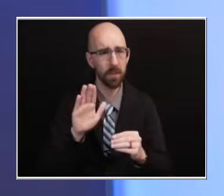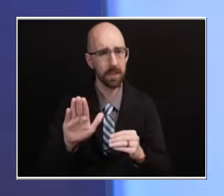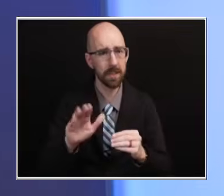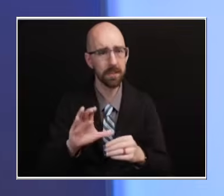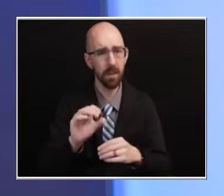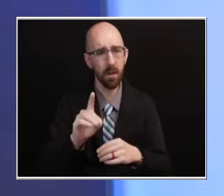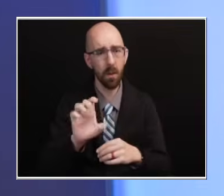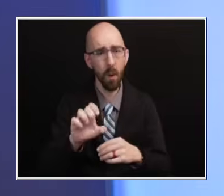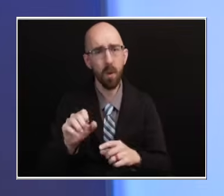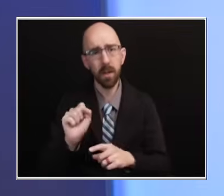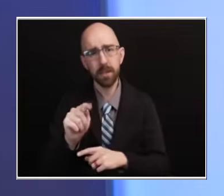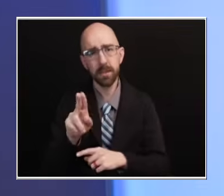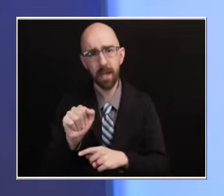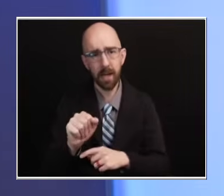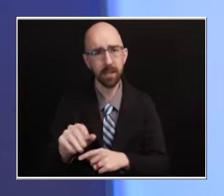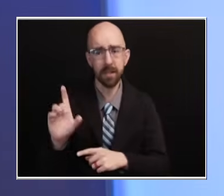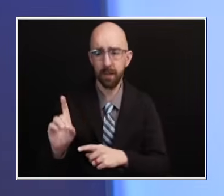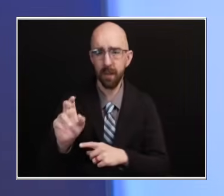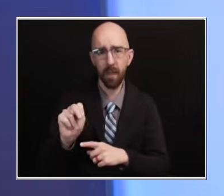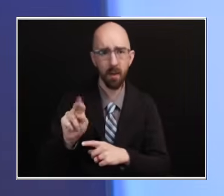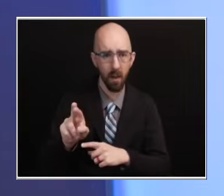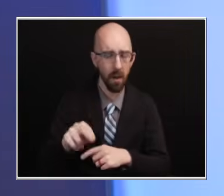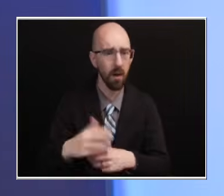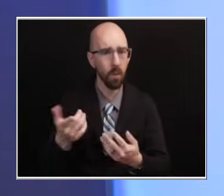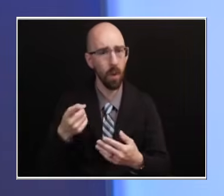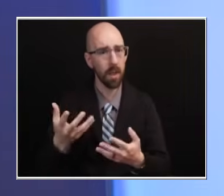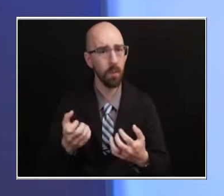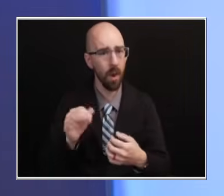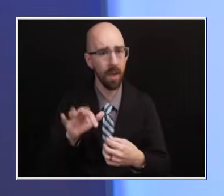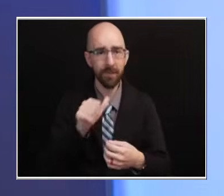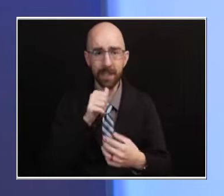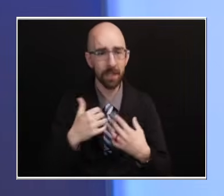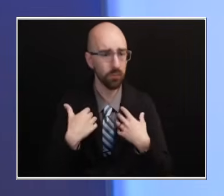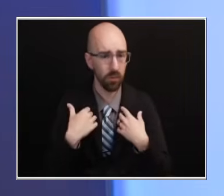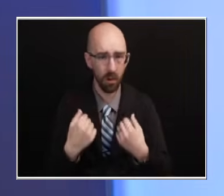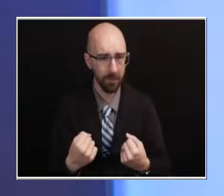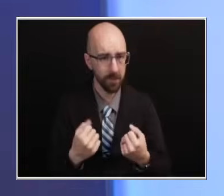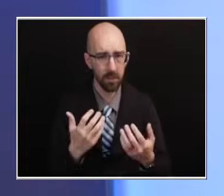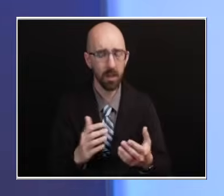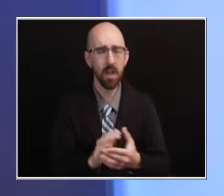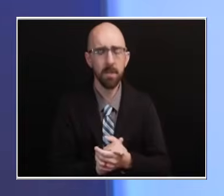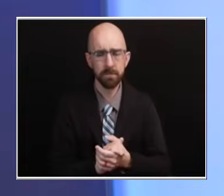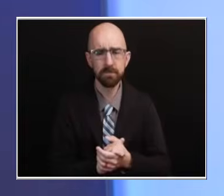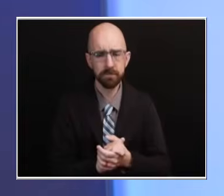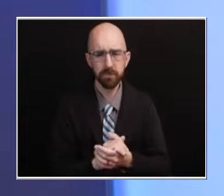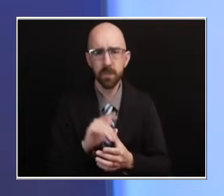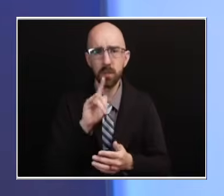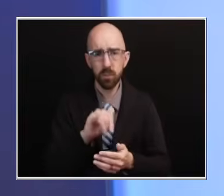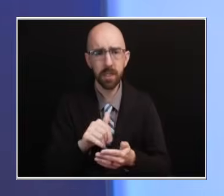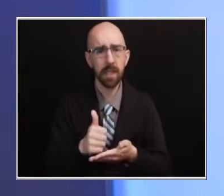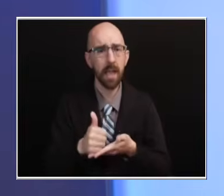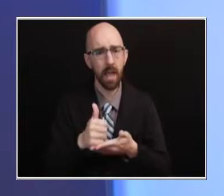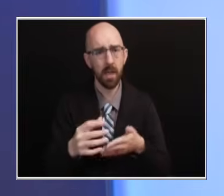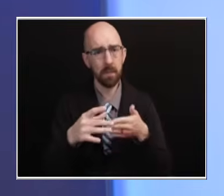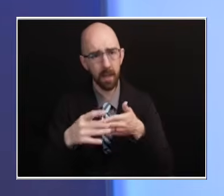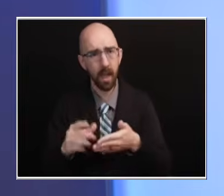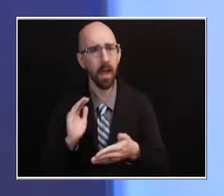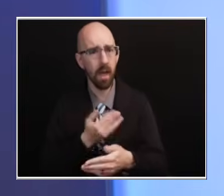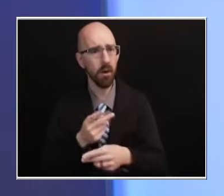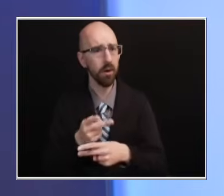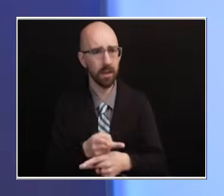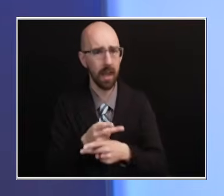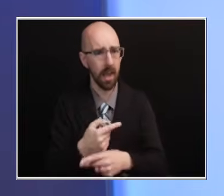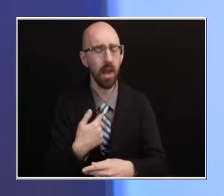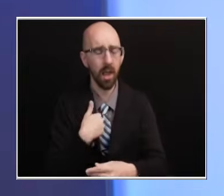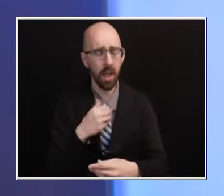do not resuscitate, about what he would want if he didn't recover, and that really helped guide our care. And I was